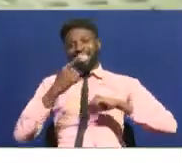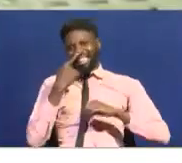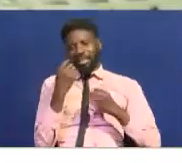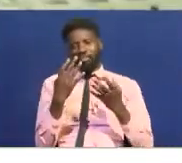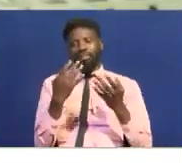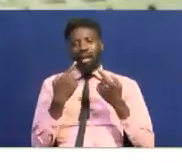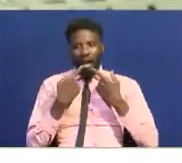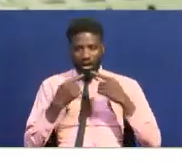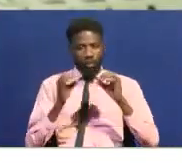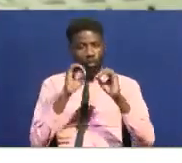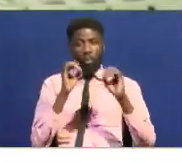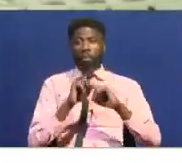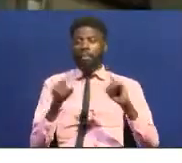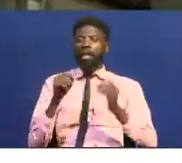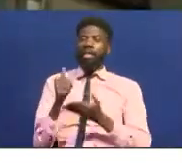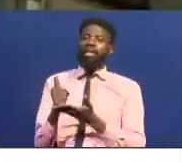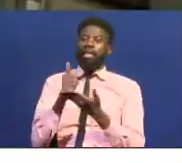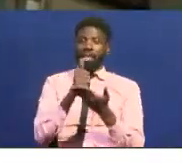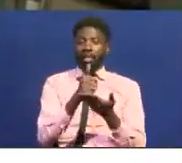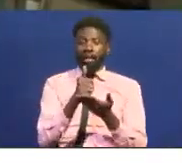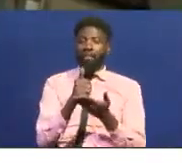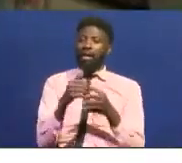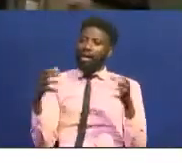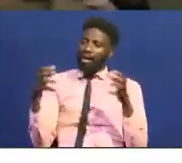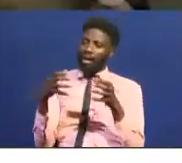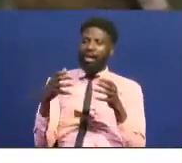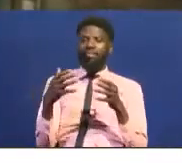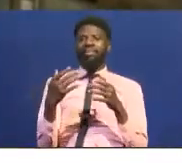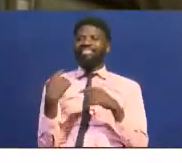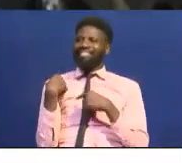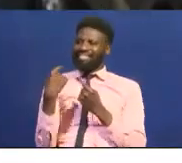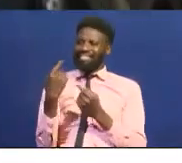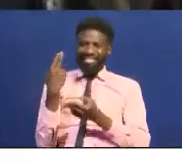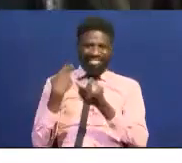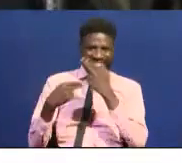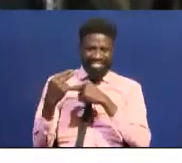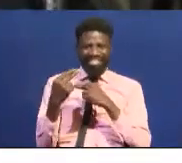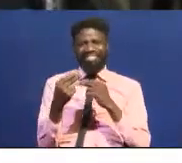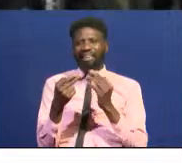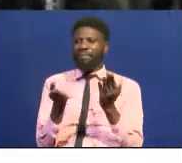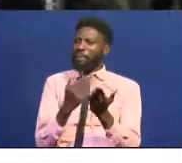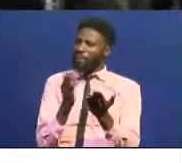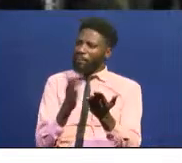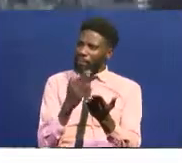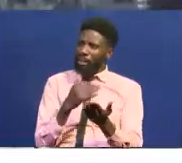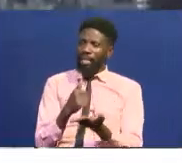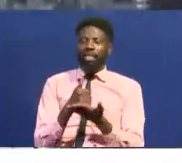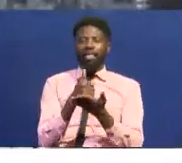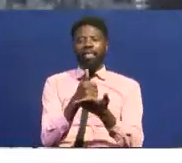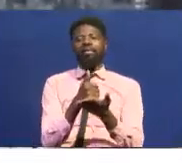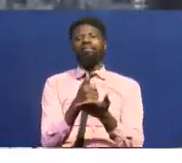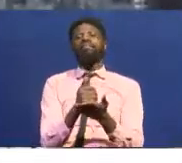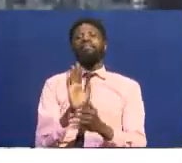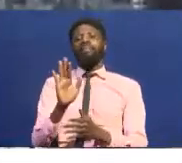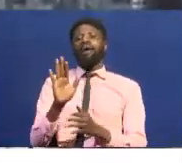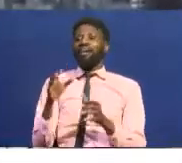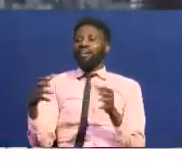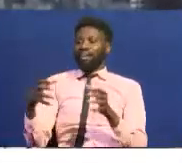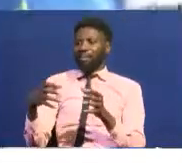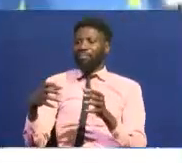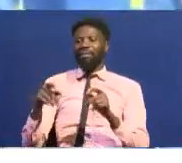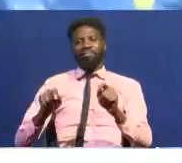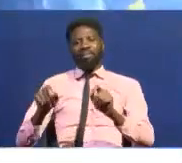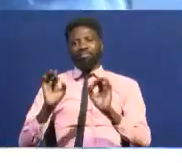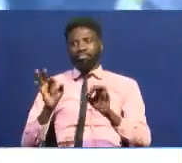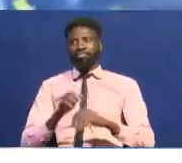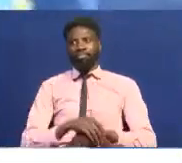the firm sift through decades of documents to create plans to manage the plant's aging concrete and systems. Finally, Apple